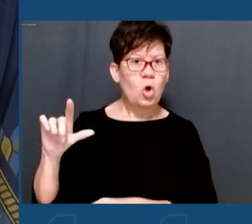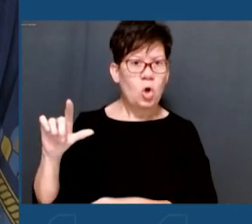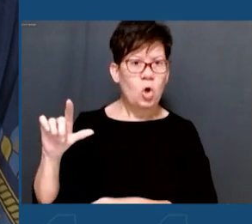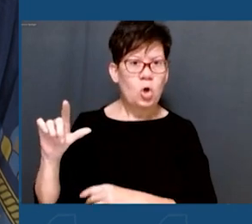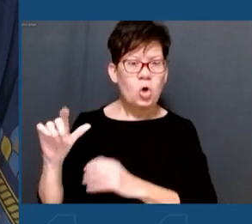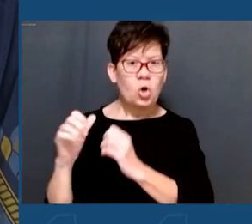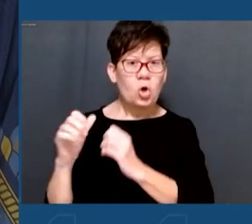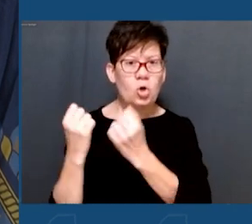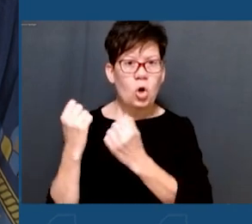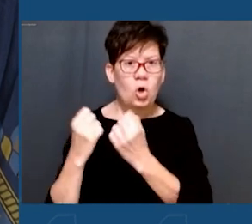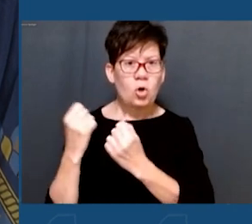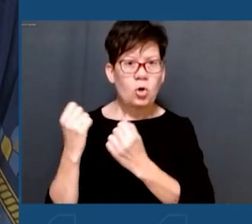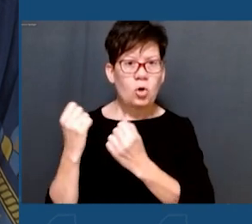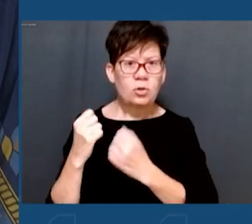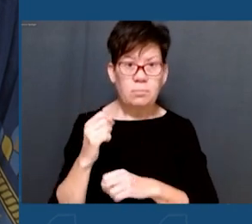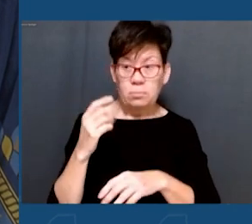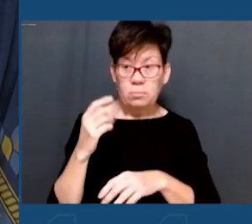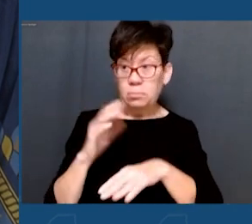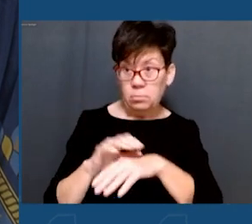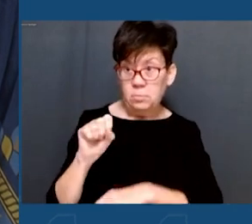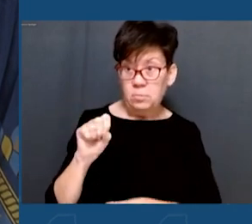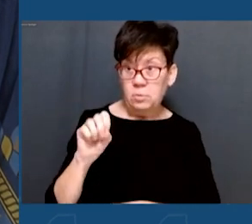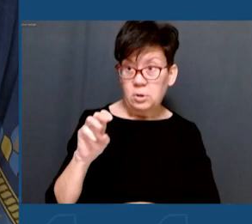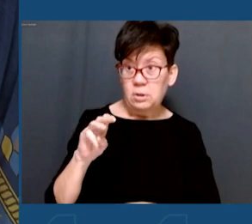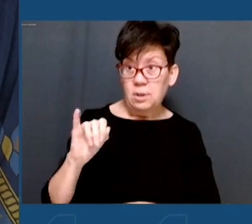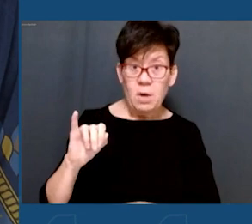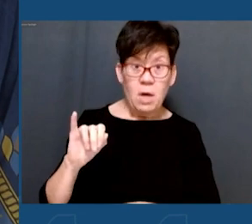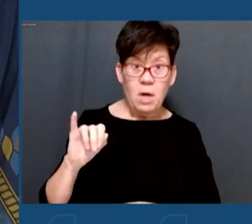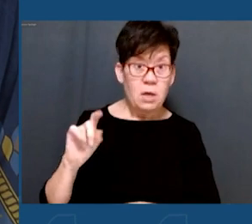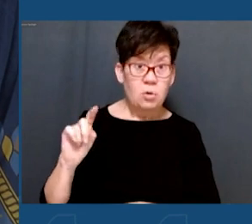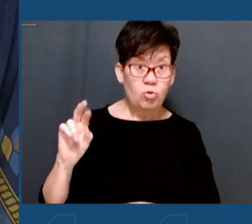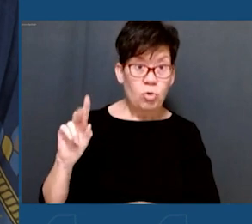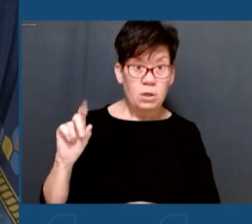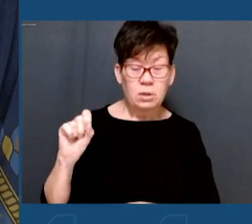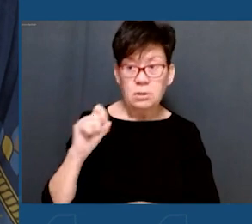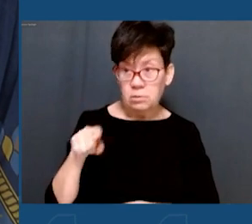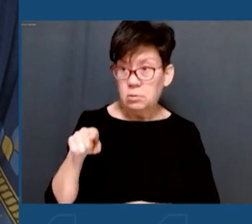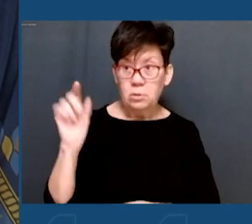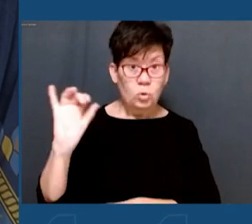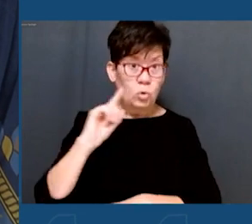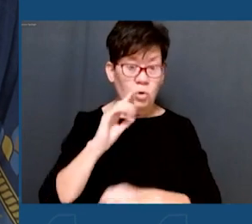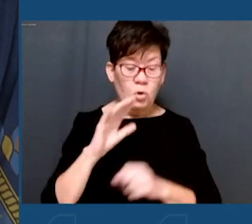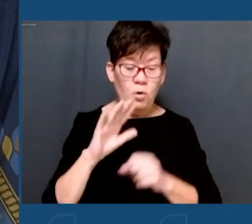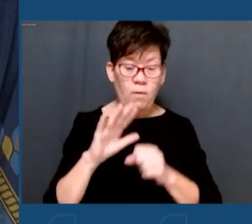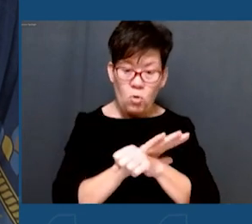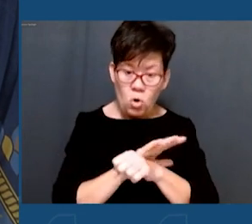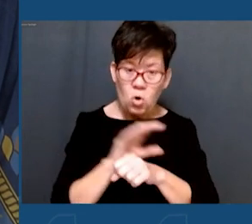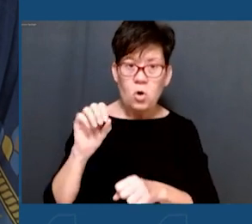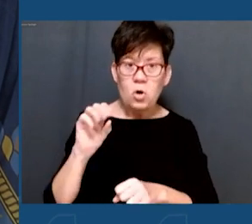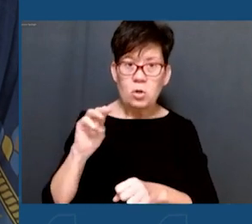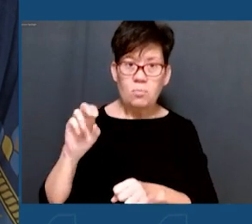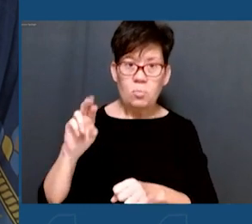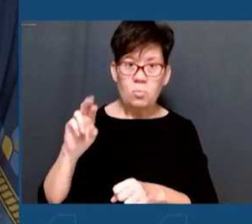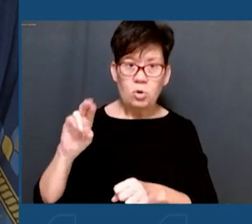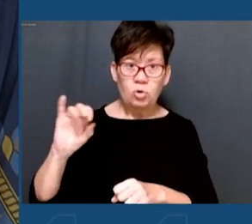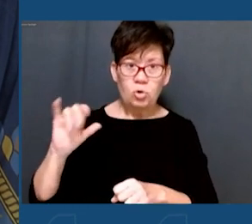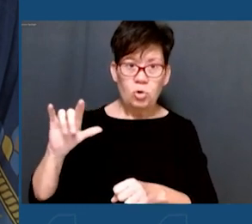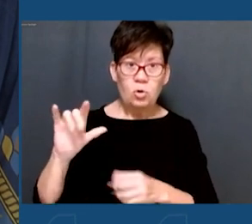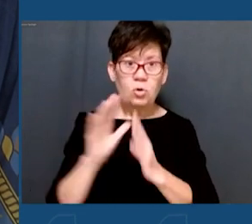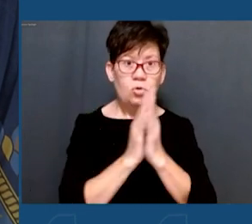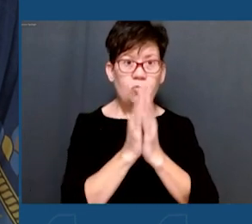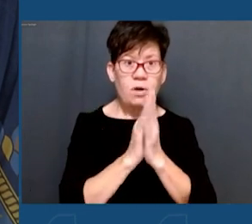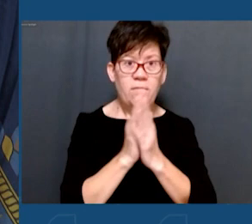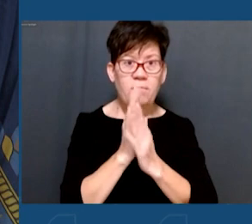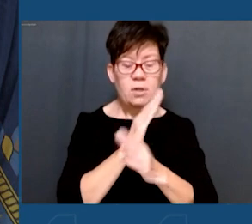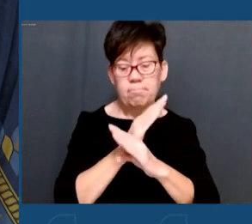those that are empty, it paralyzes the rest of the system. So there'll be a full commercial traffic ban beginning at 6 a.m. tomorrow.